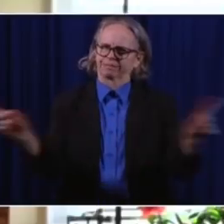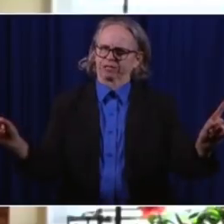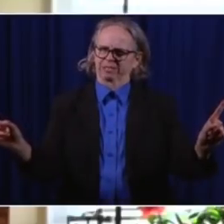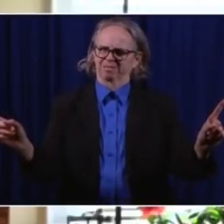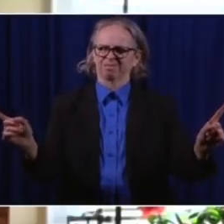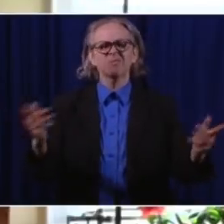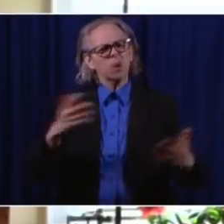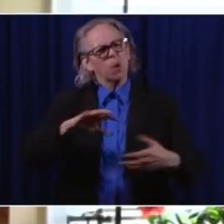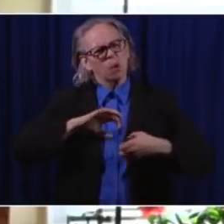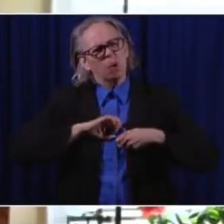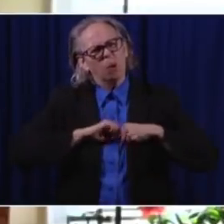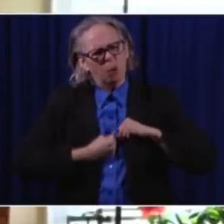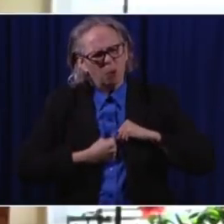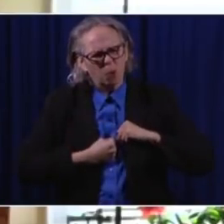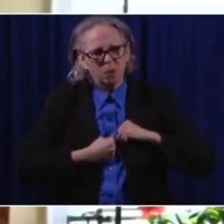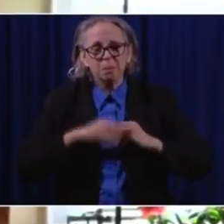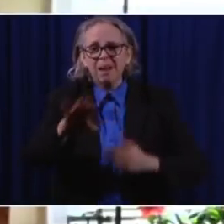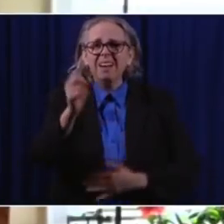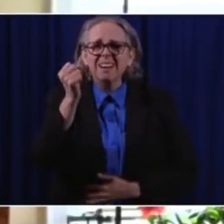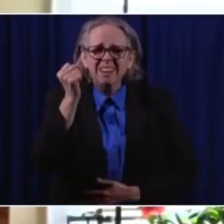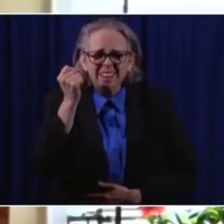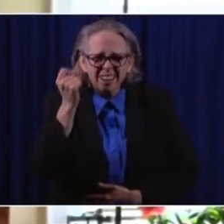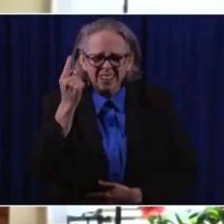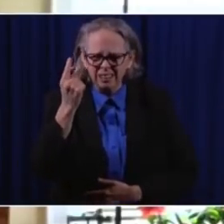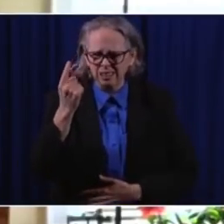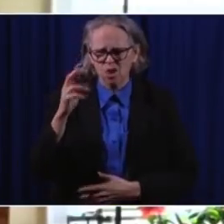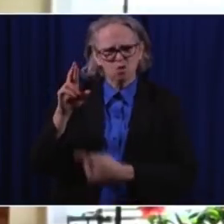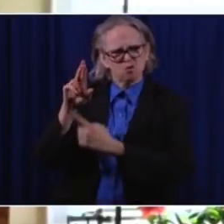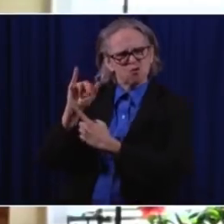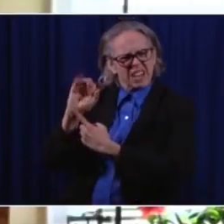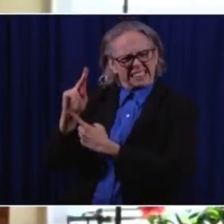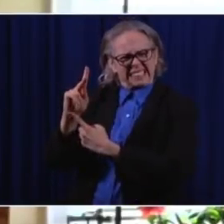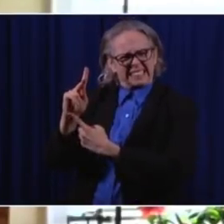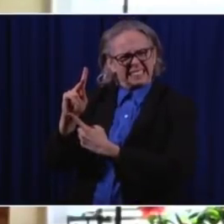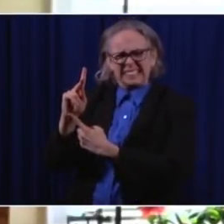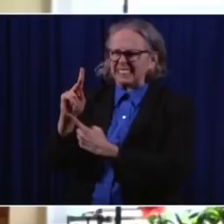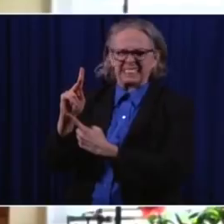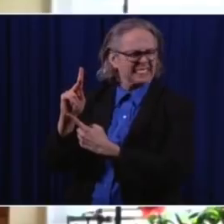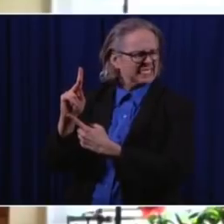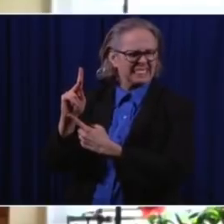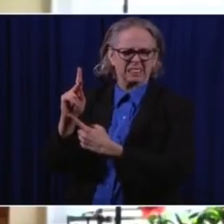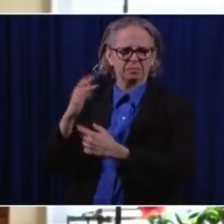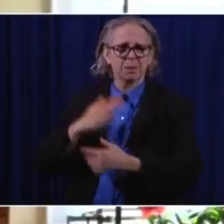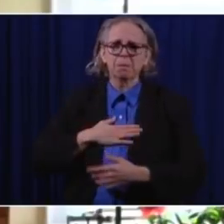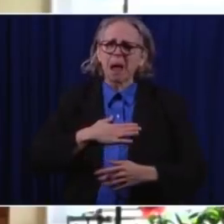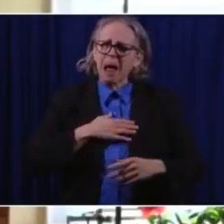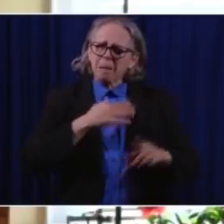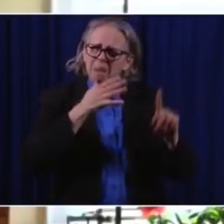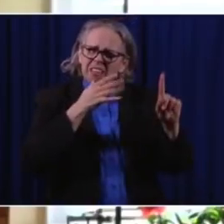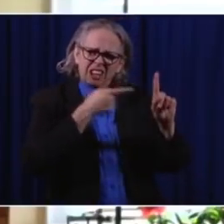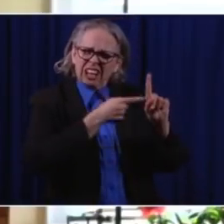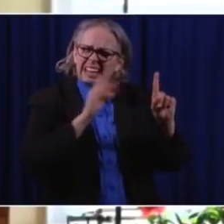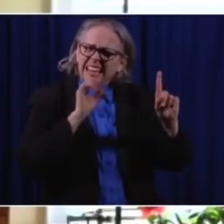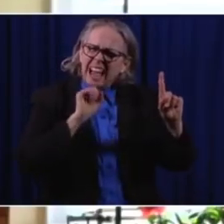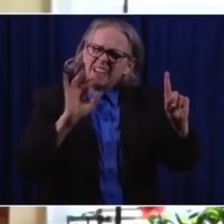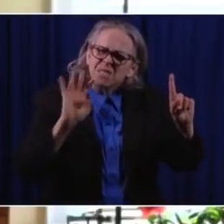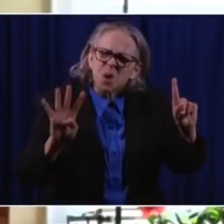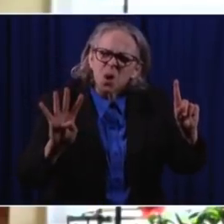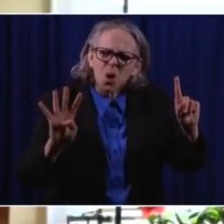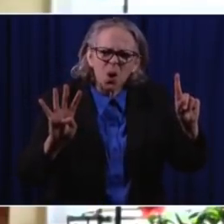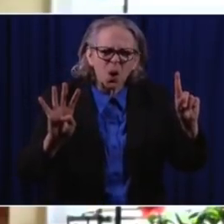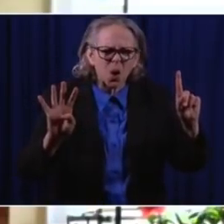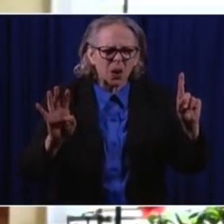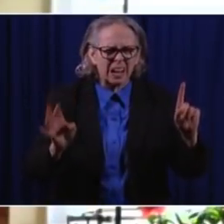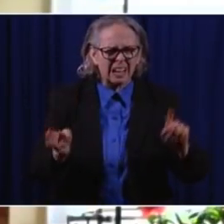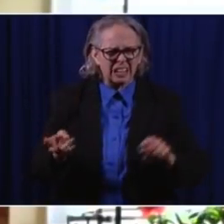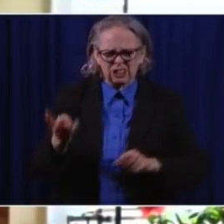can't risk it. My mother's 94. We've got 2 brand new, beautiful babies, and we've